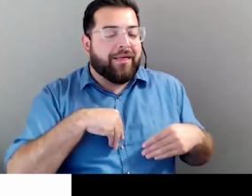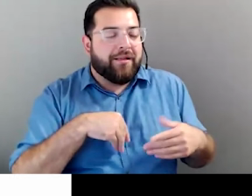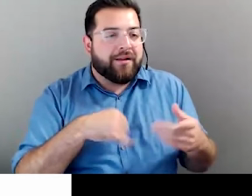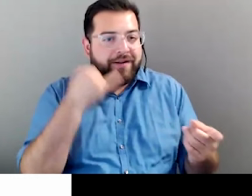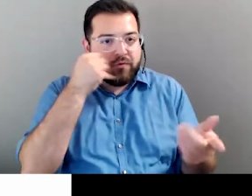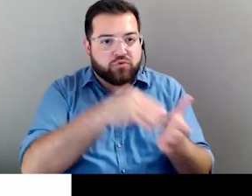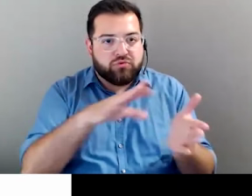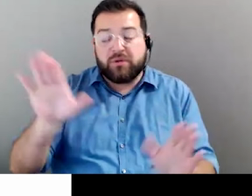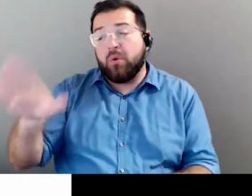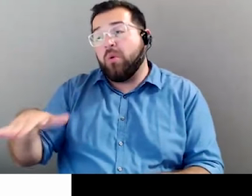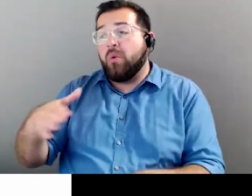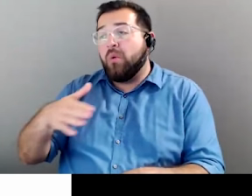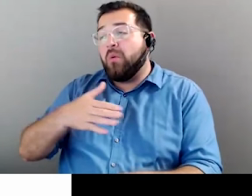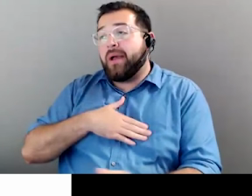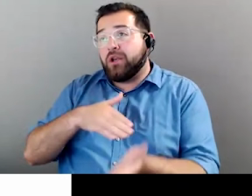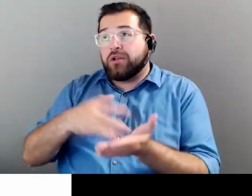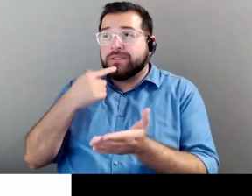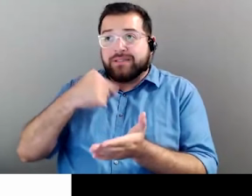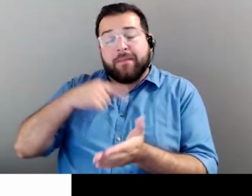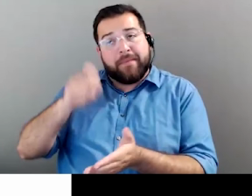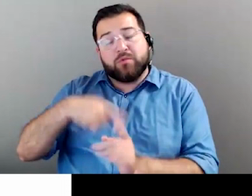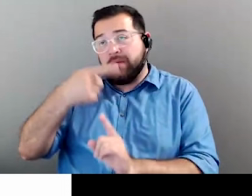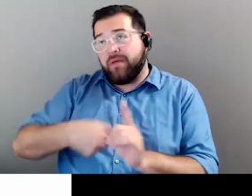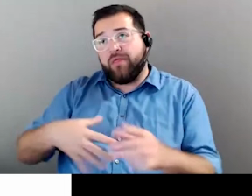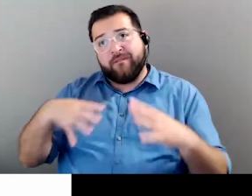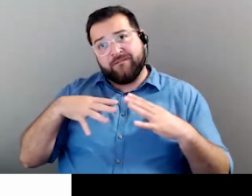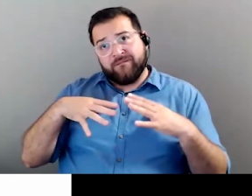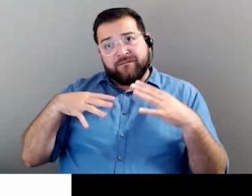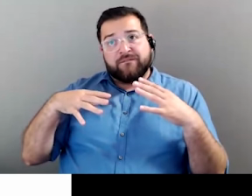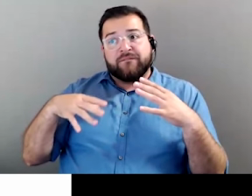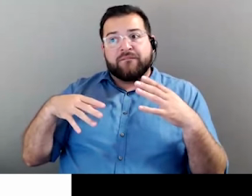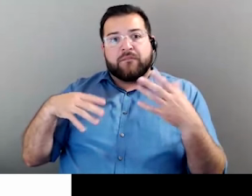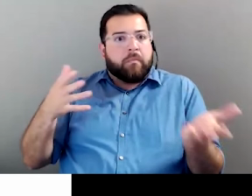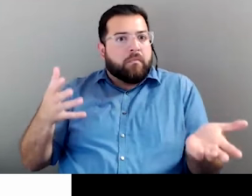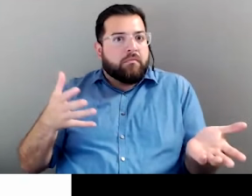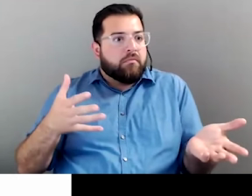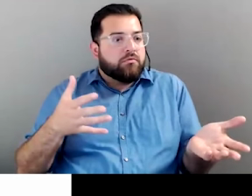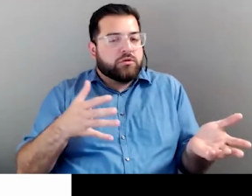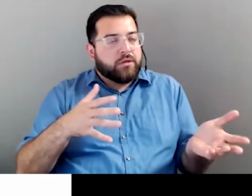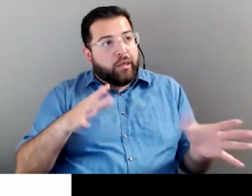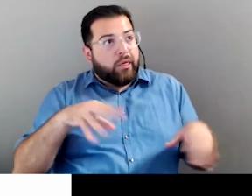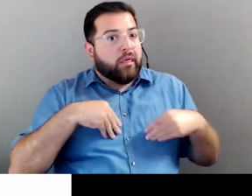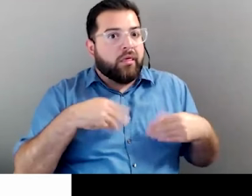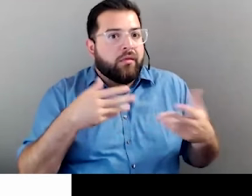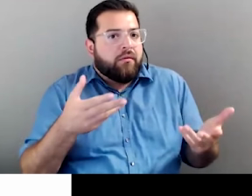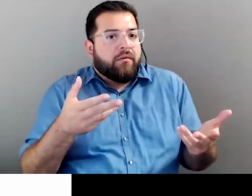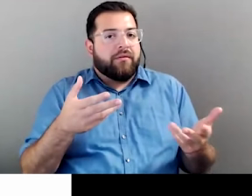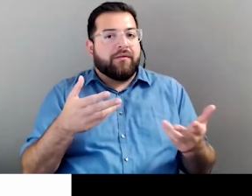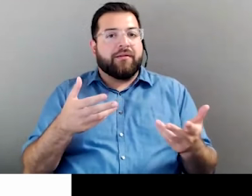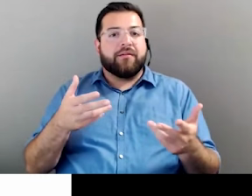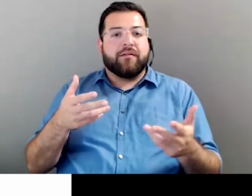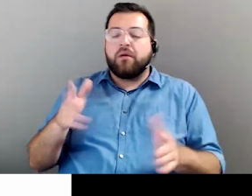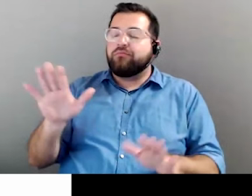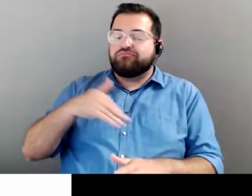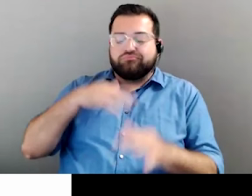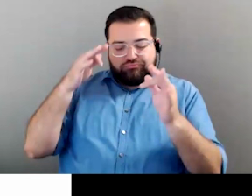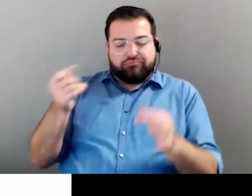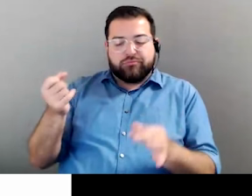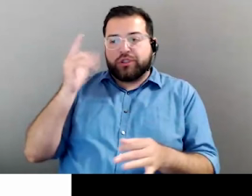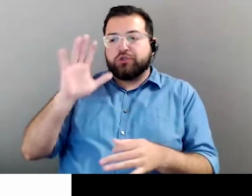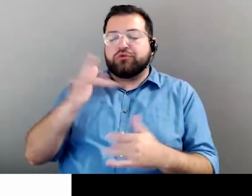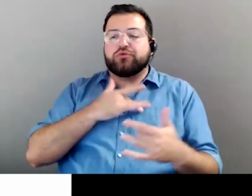like, oh, my doctor says I have to take the month off or something like that? Yeah, no, I definitely get your